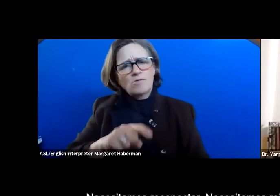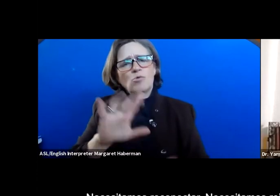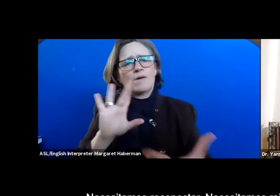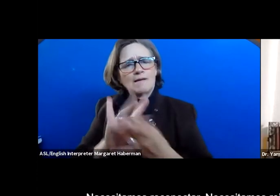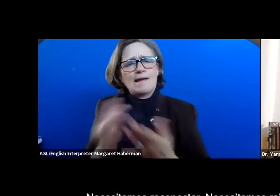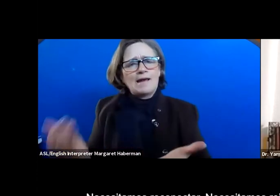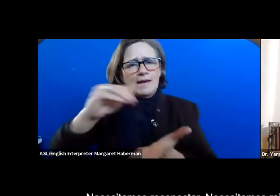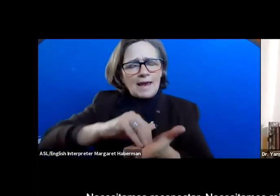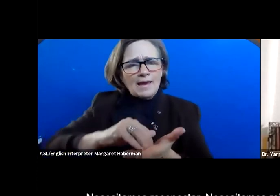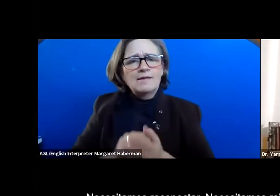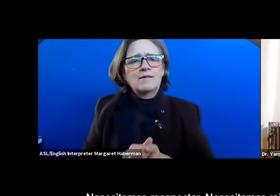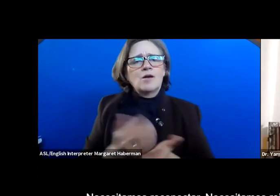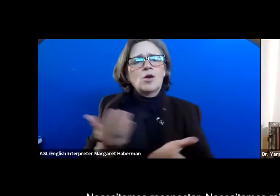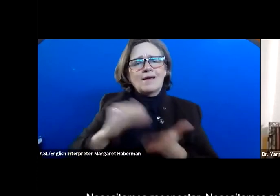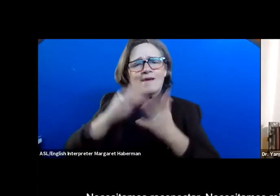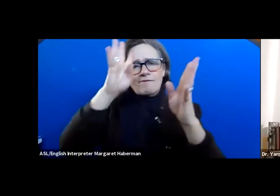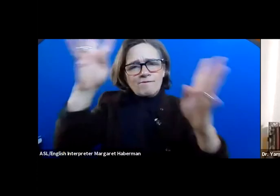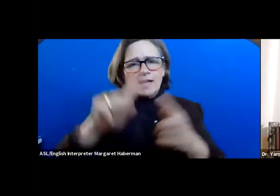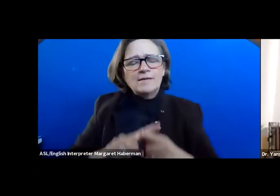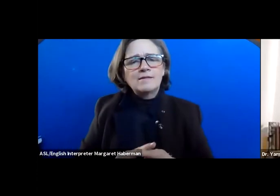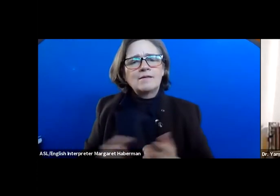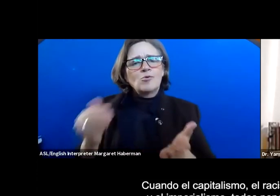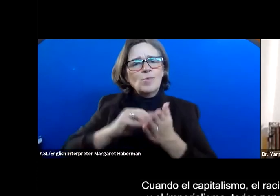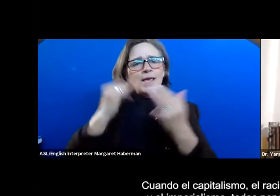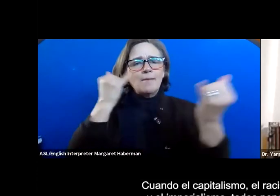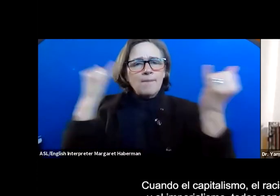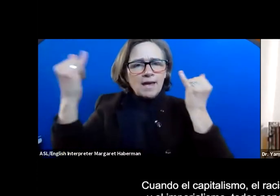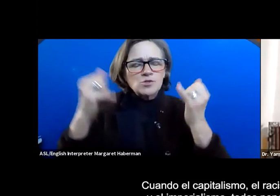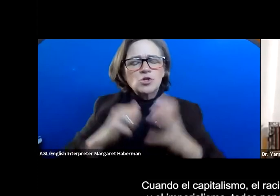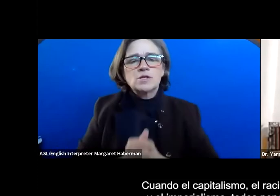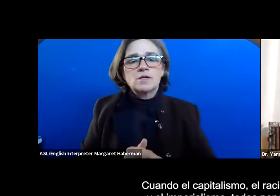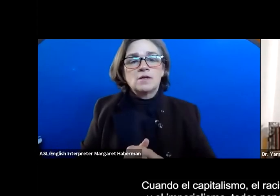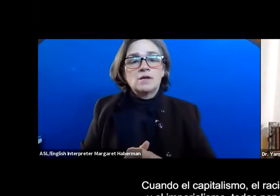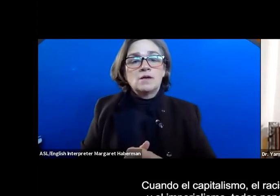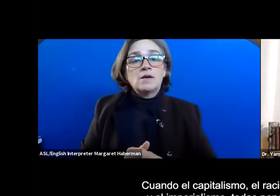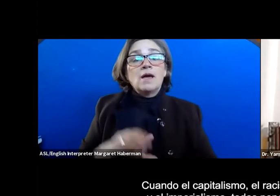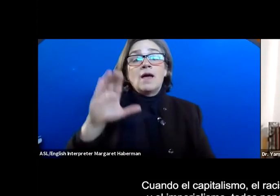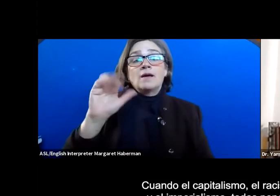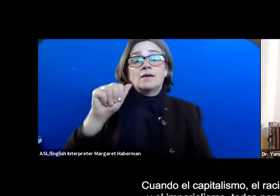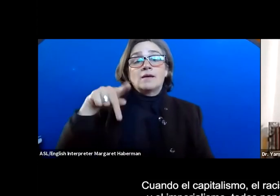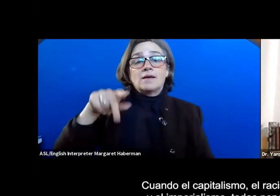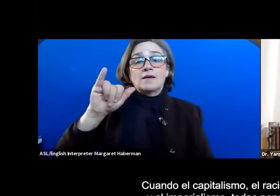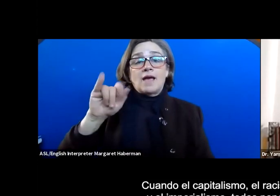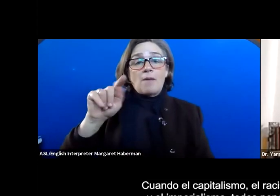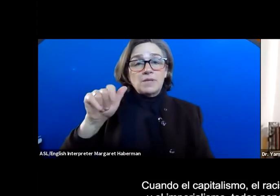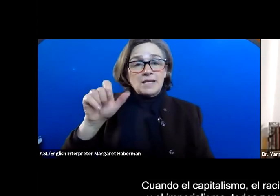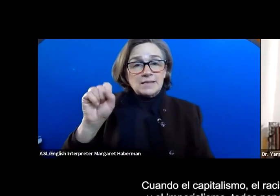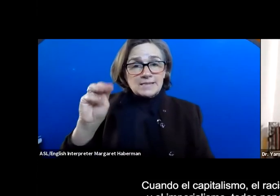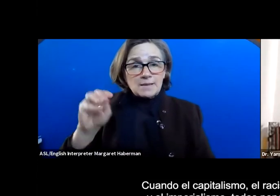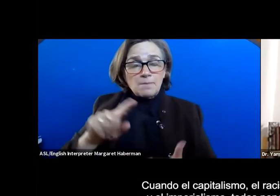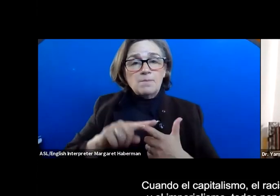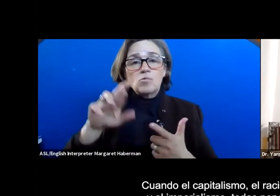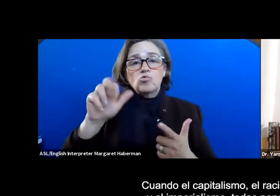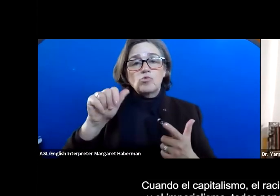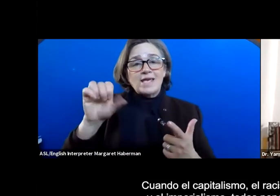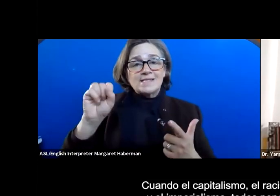reinvent. We need to reimagine. When capitalism and racism and colonialism